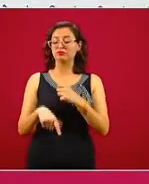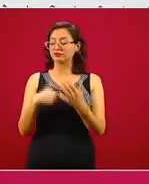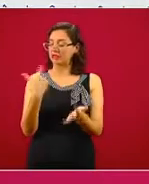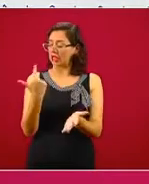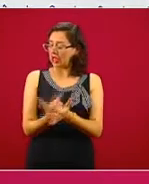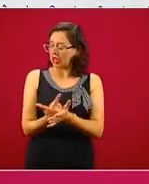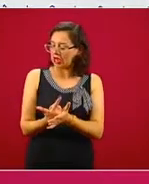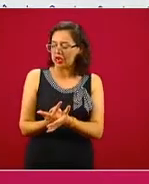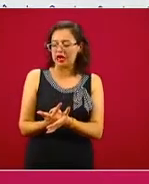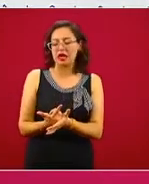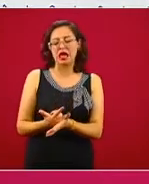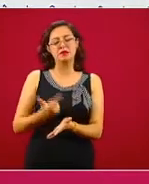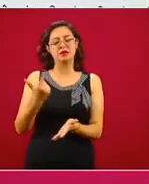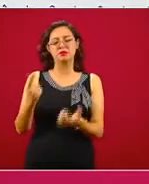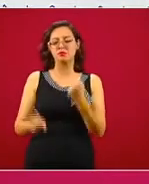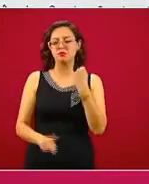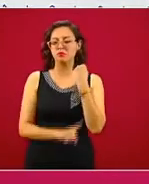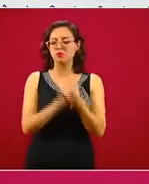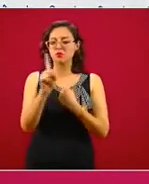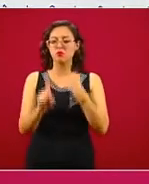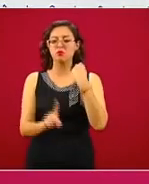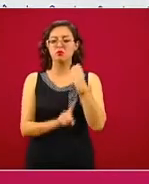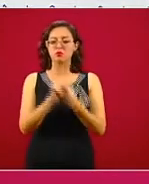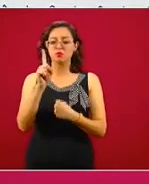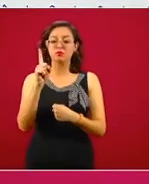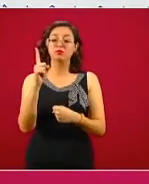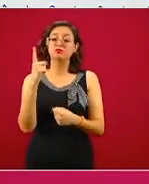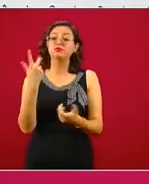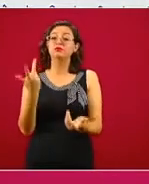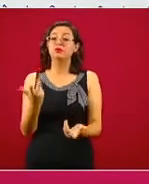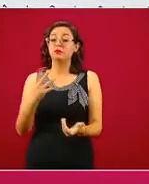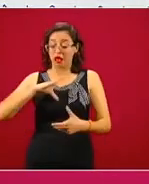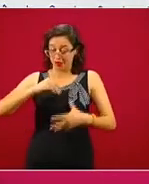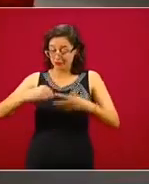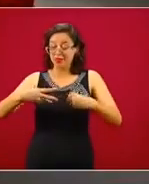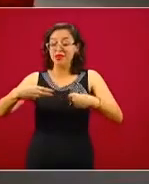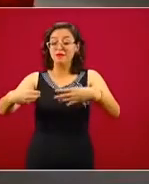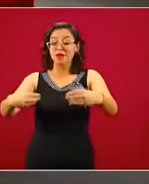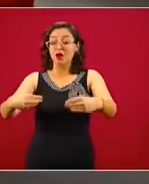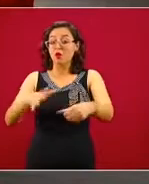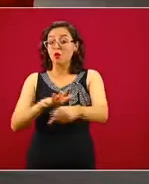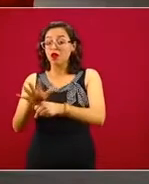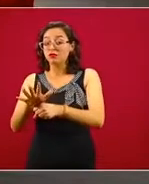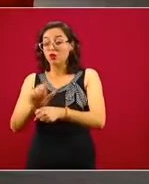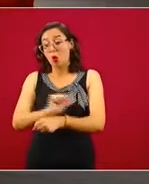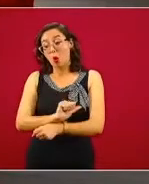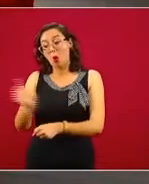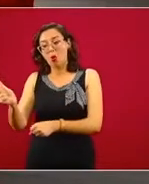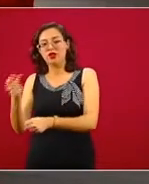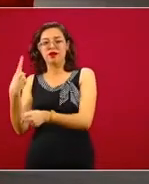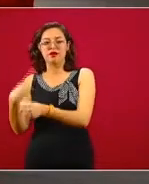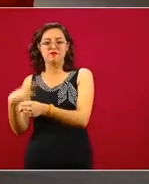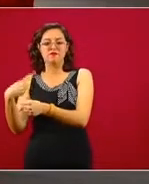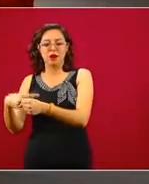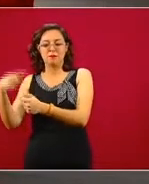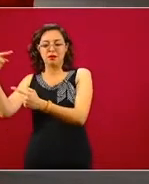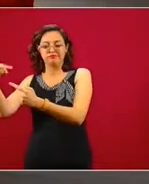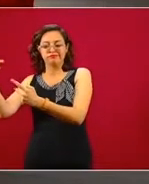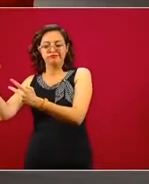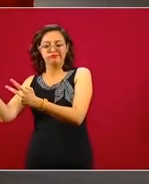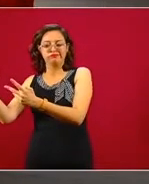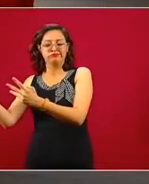about before, that is the consequence of the huge prevalence of